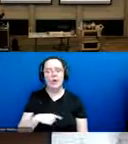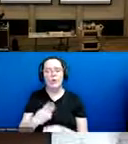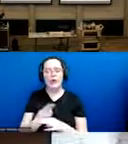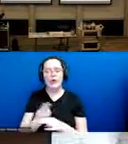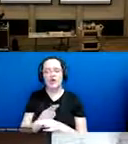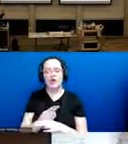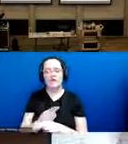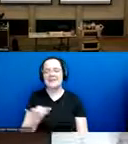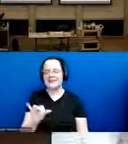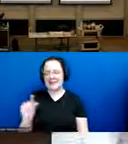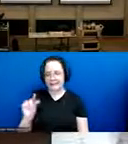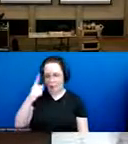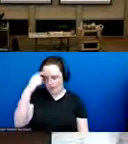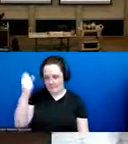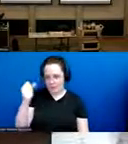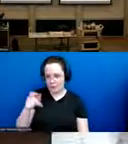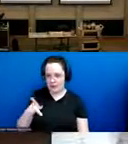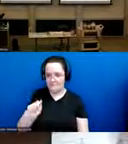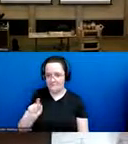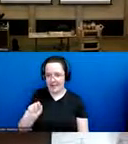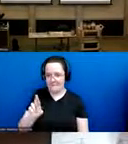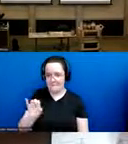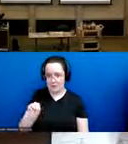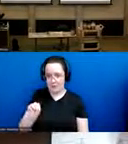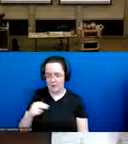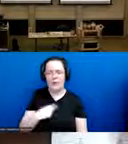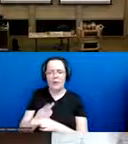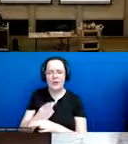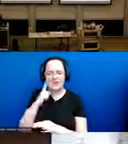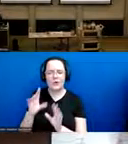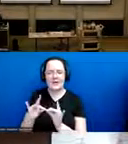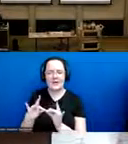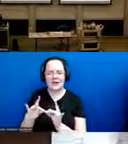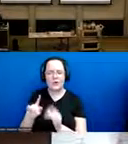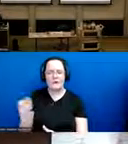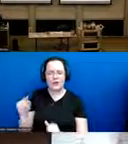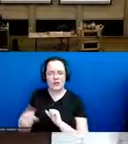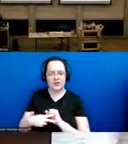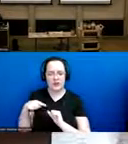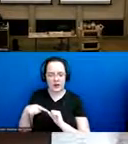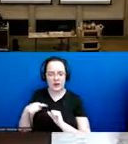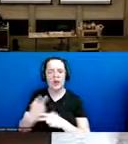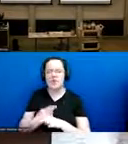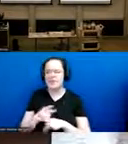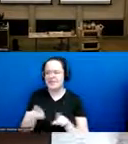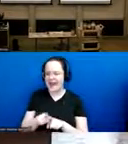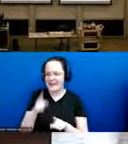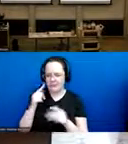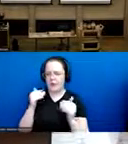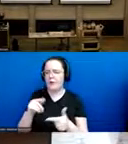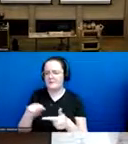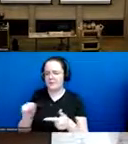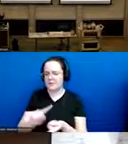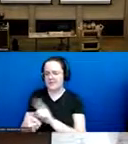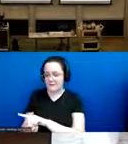memory platform that we use to store those entangled photons to do the frequency conversion between the